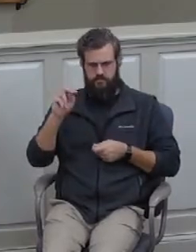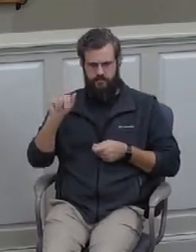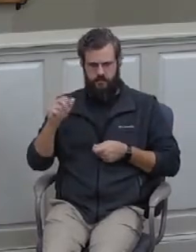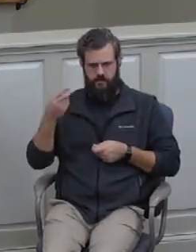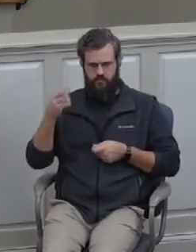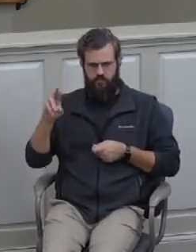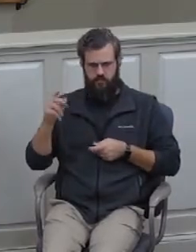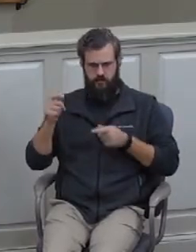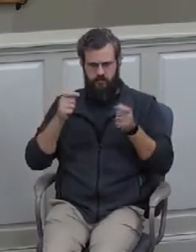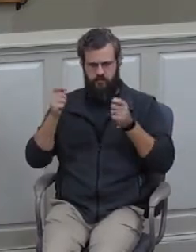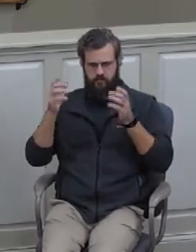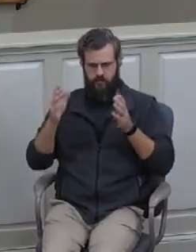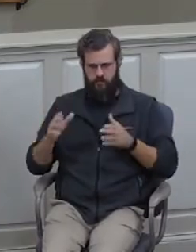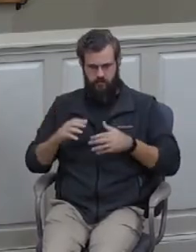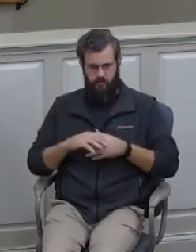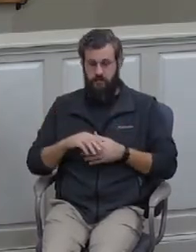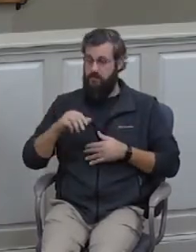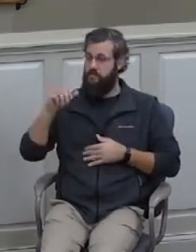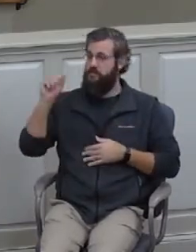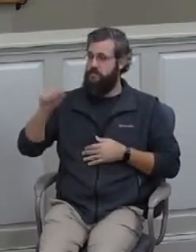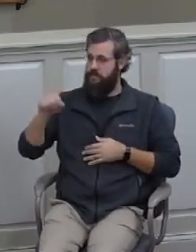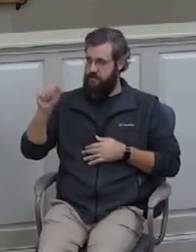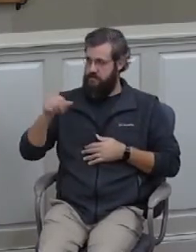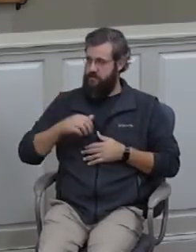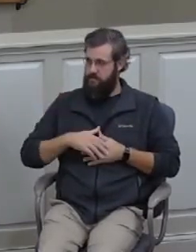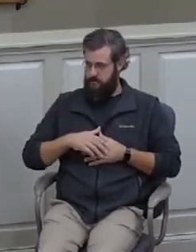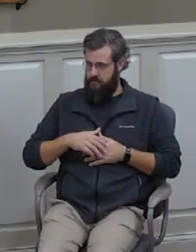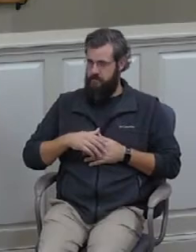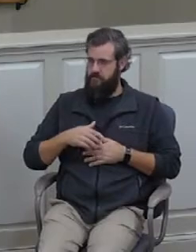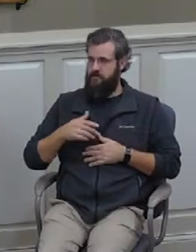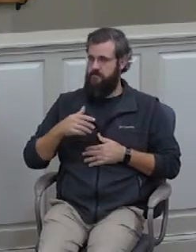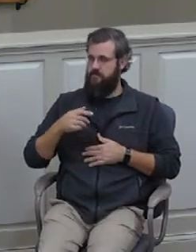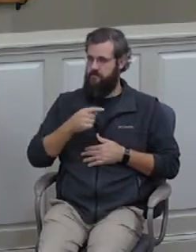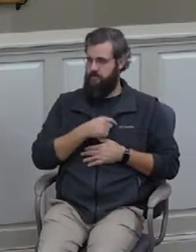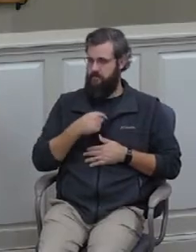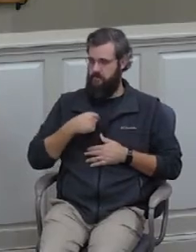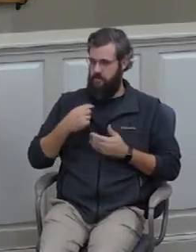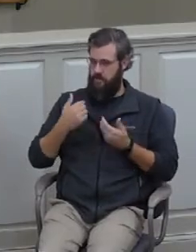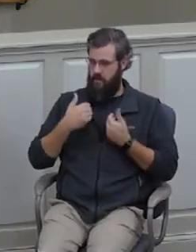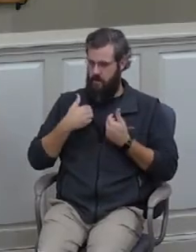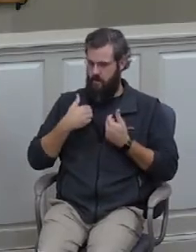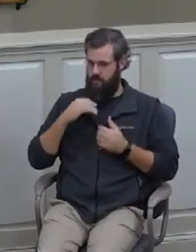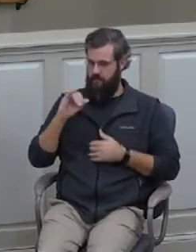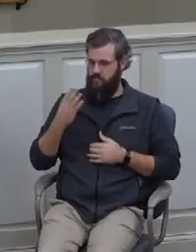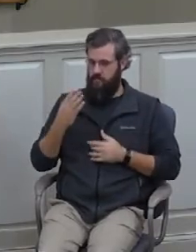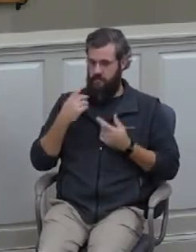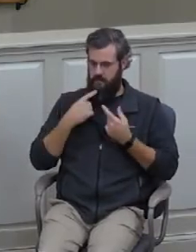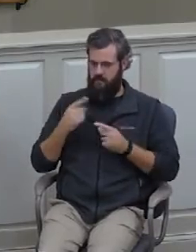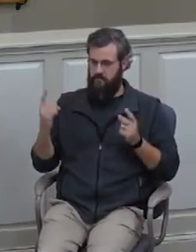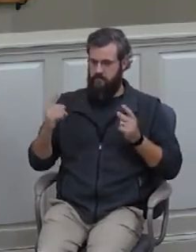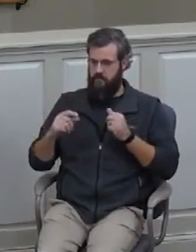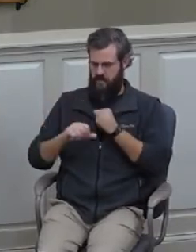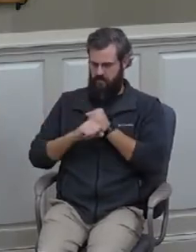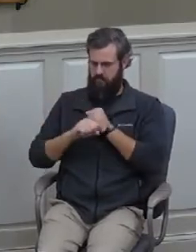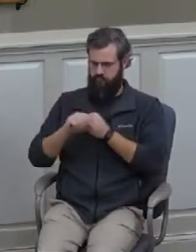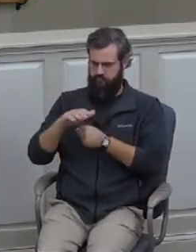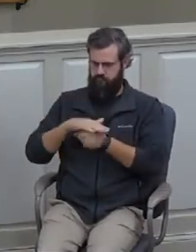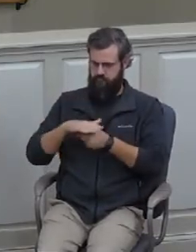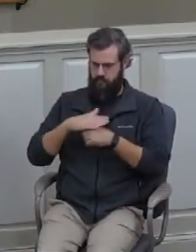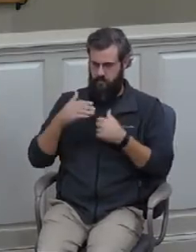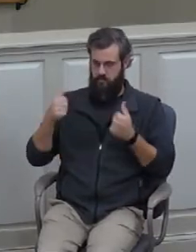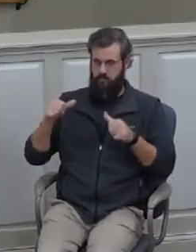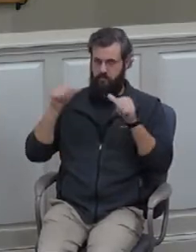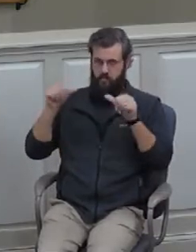Resources Manager? Yes, we have a job announcement advertised locally. It's on our